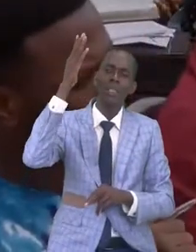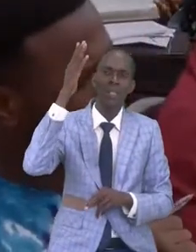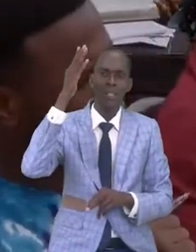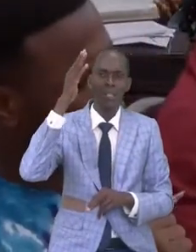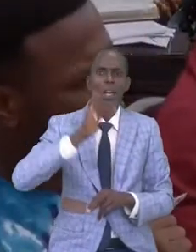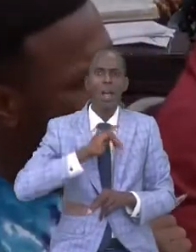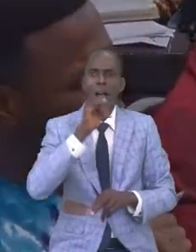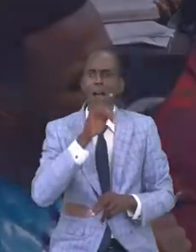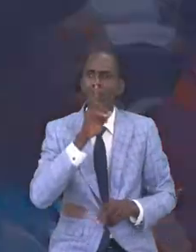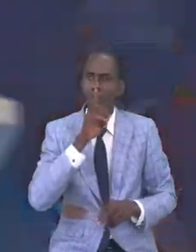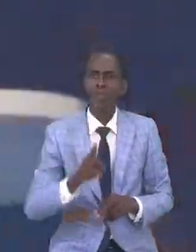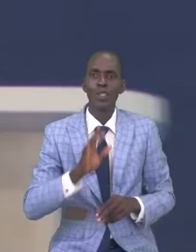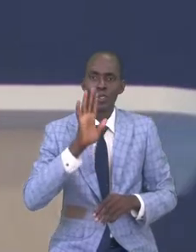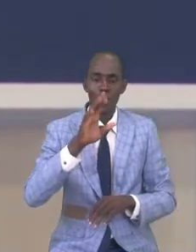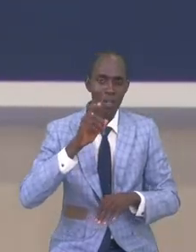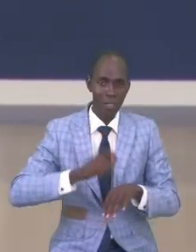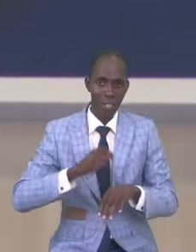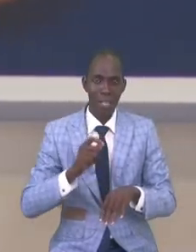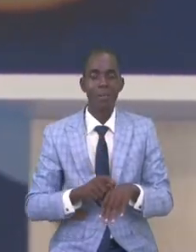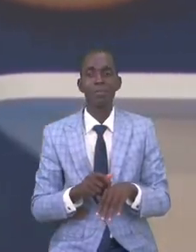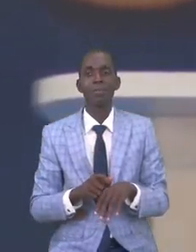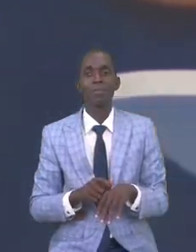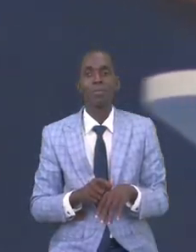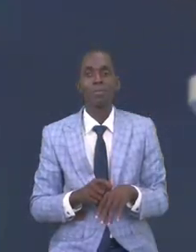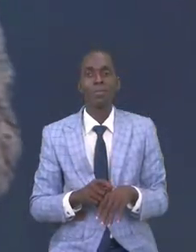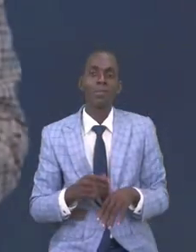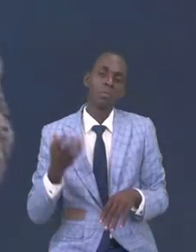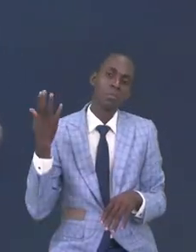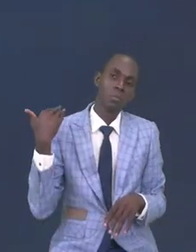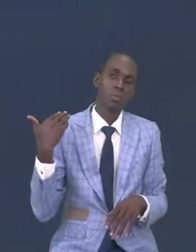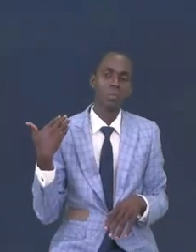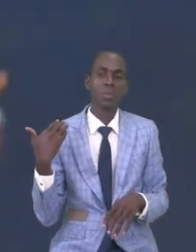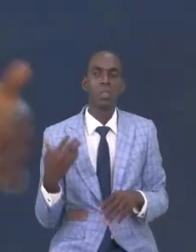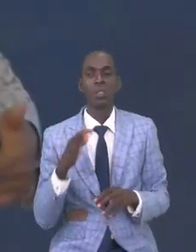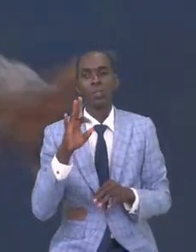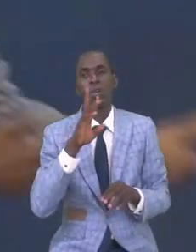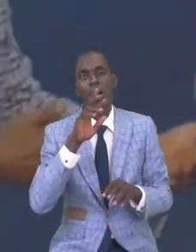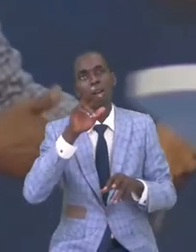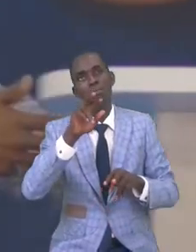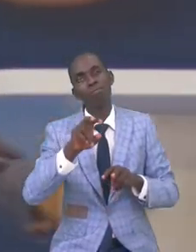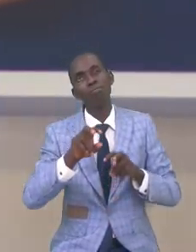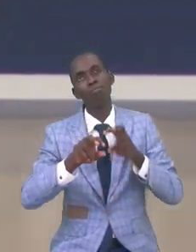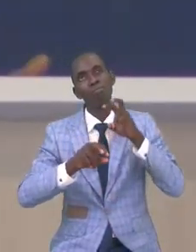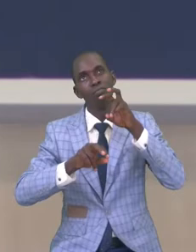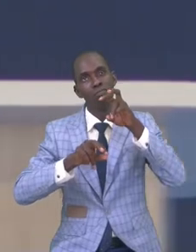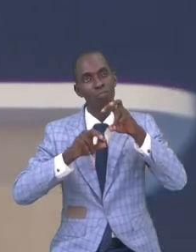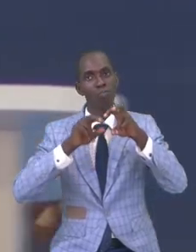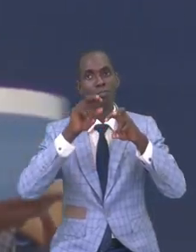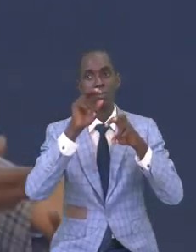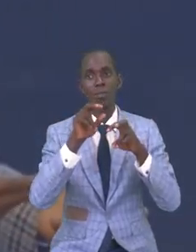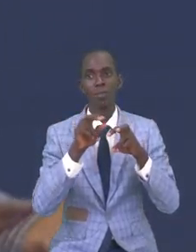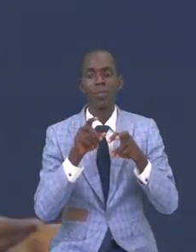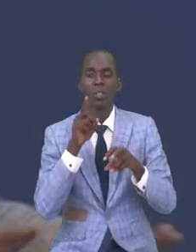I'm sure. You've climbed steps before. If you have not climbed the ladder, you've climbed the